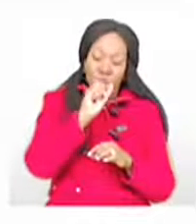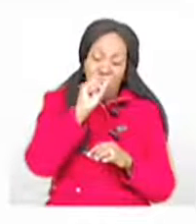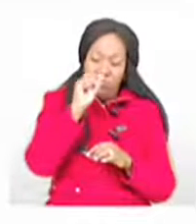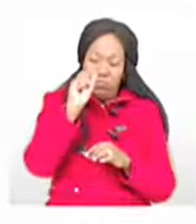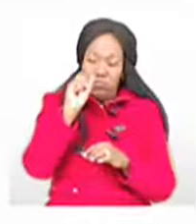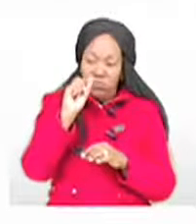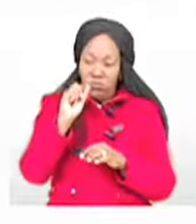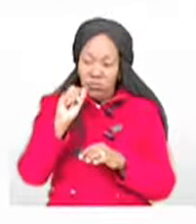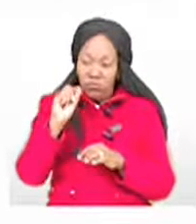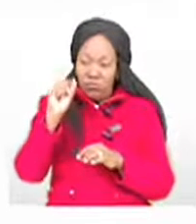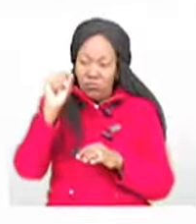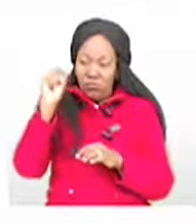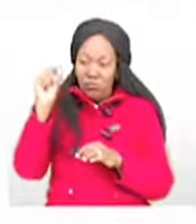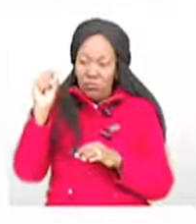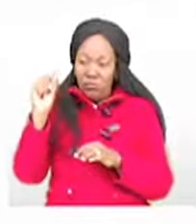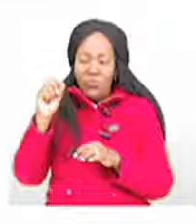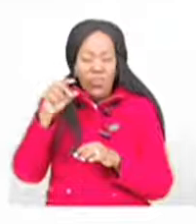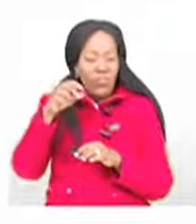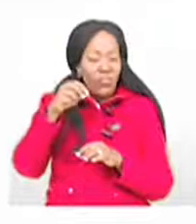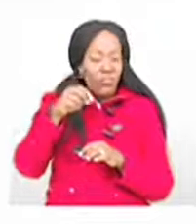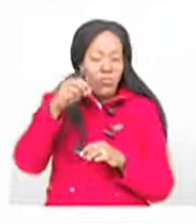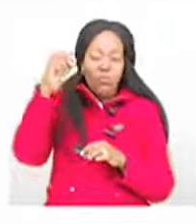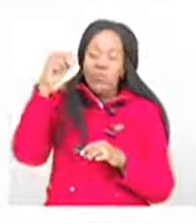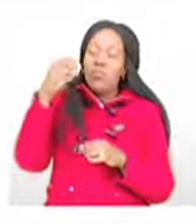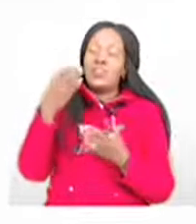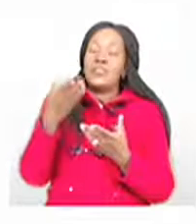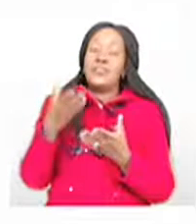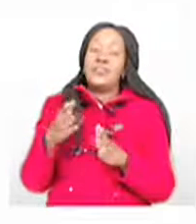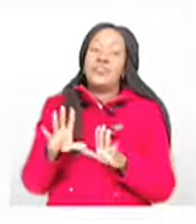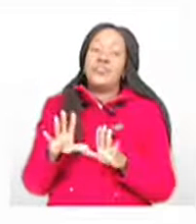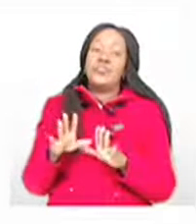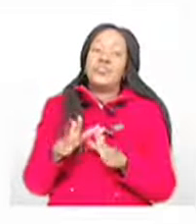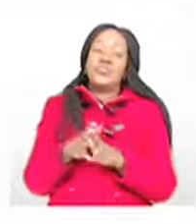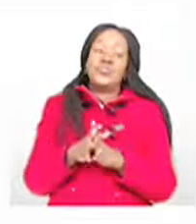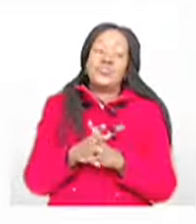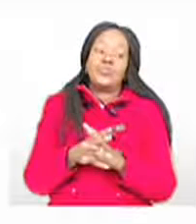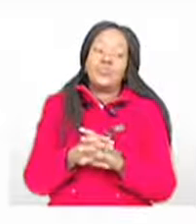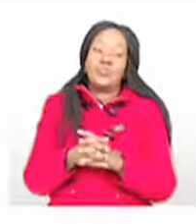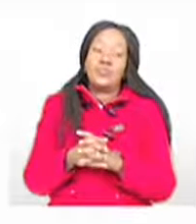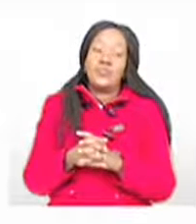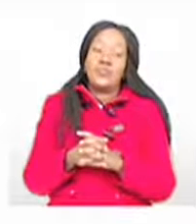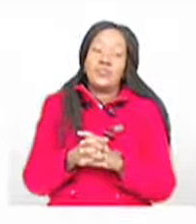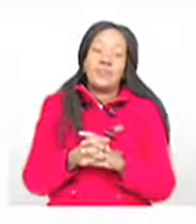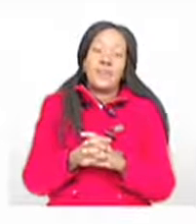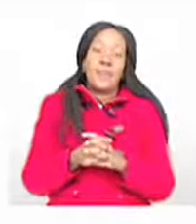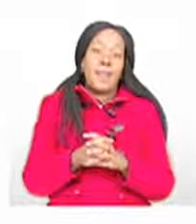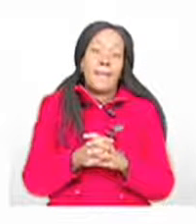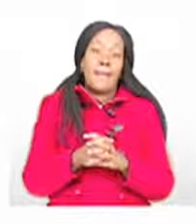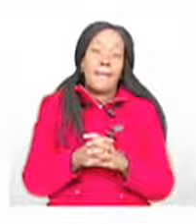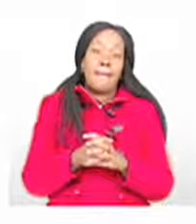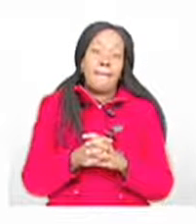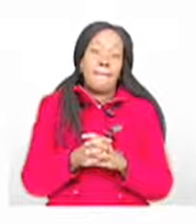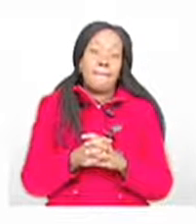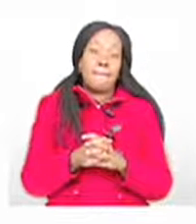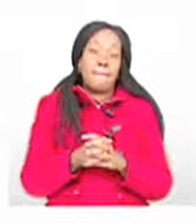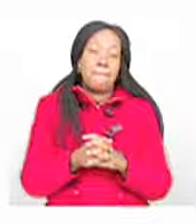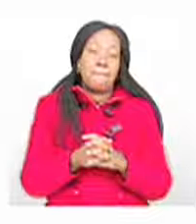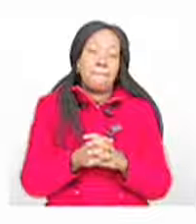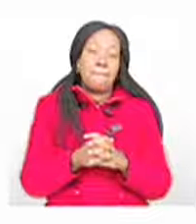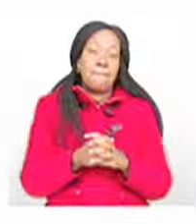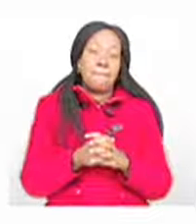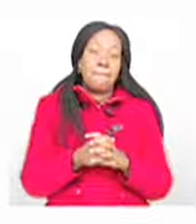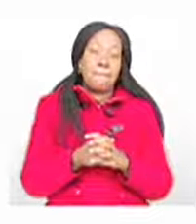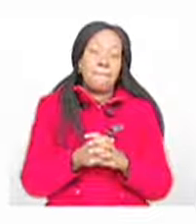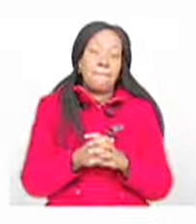can only lift up your hand when you have reached the end of the path. Now